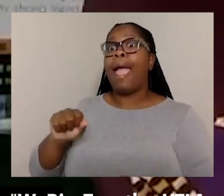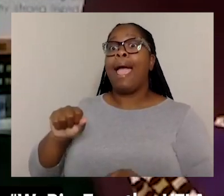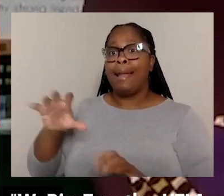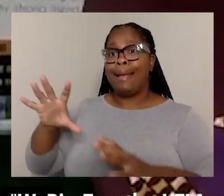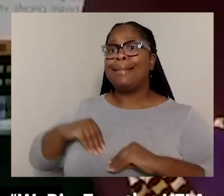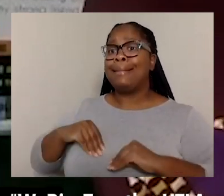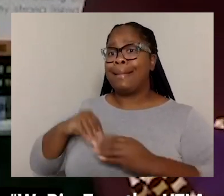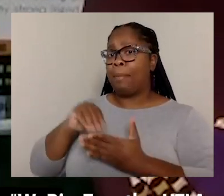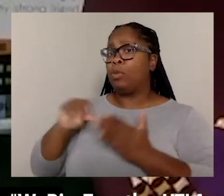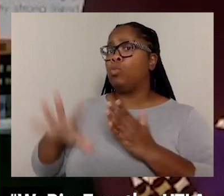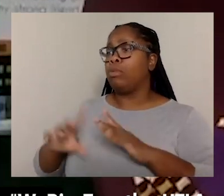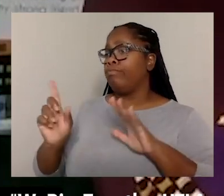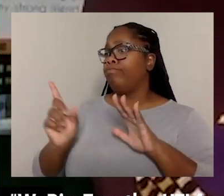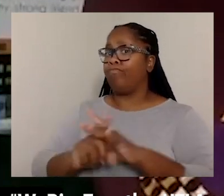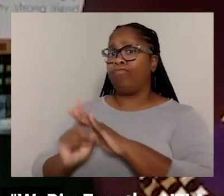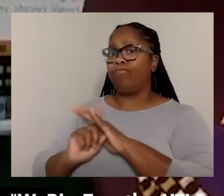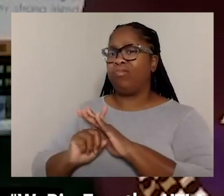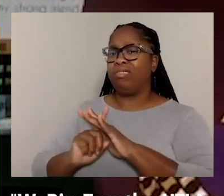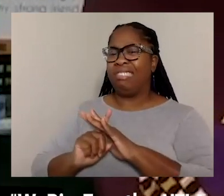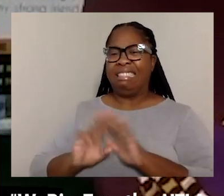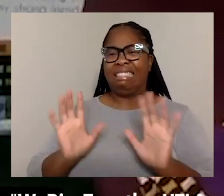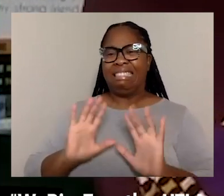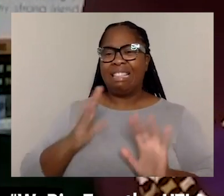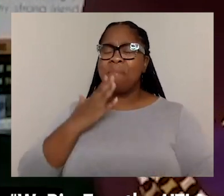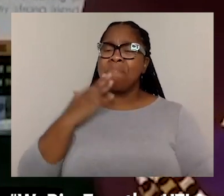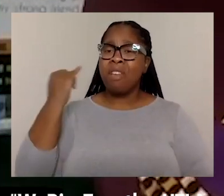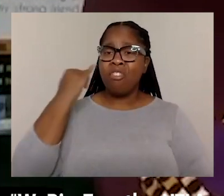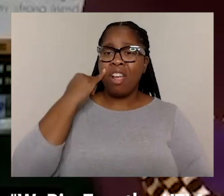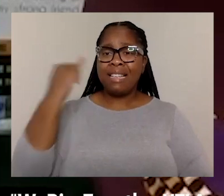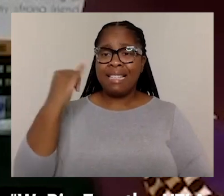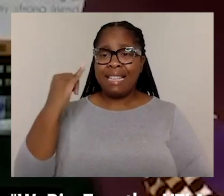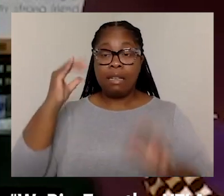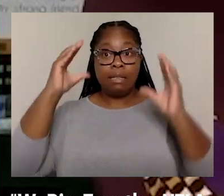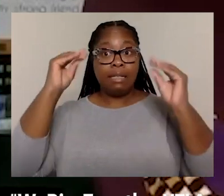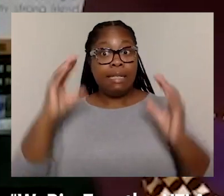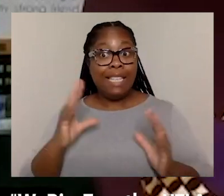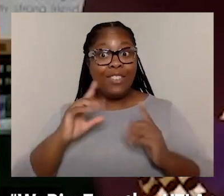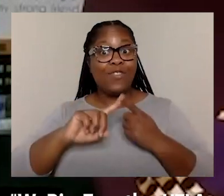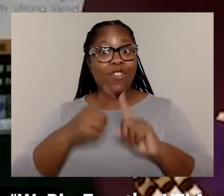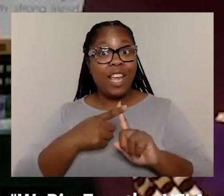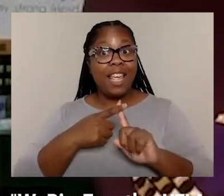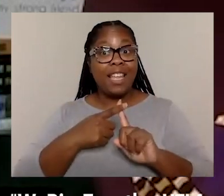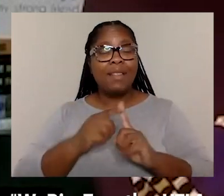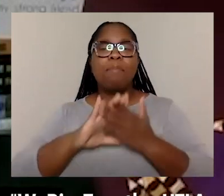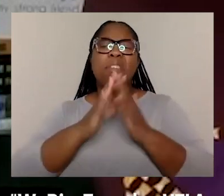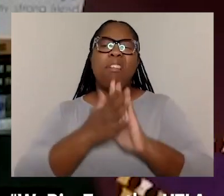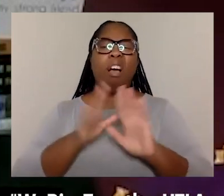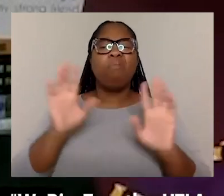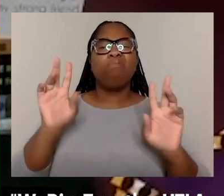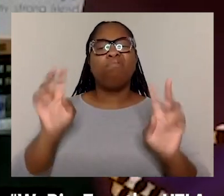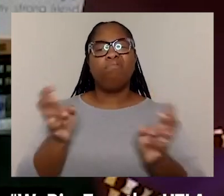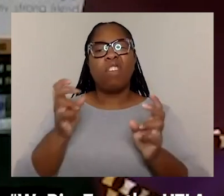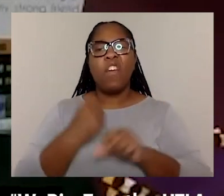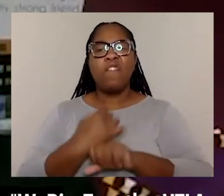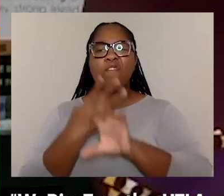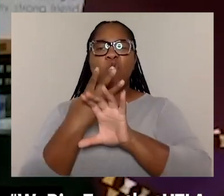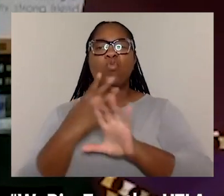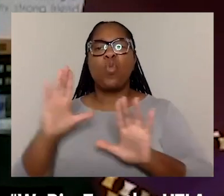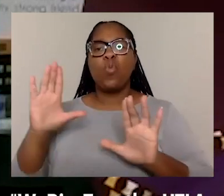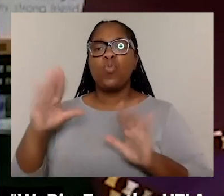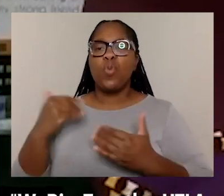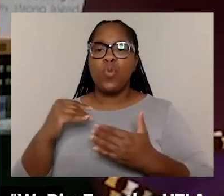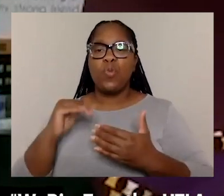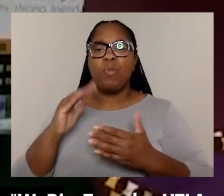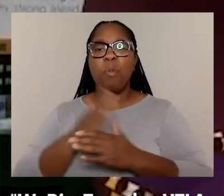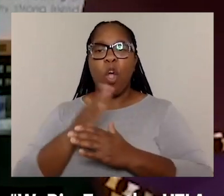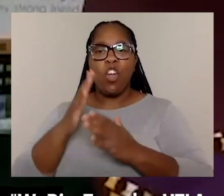teacher friend a co-host, kind of like a virtual room partner. If you're late, they can let students